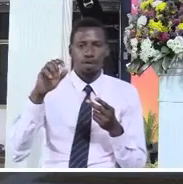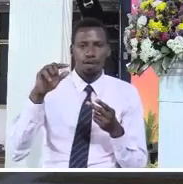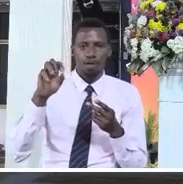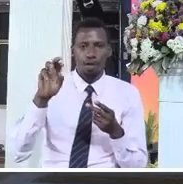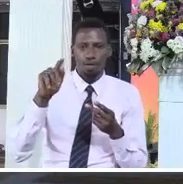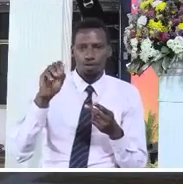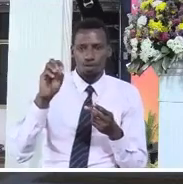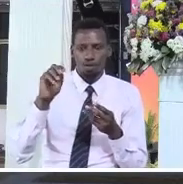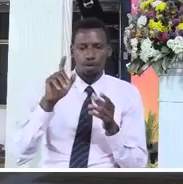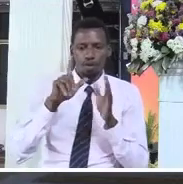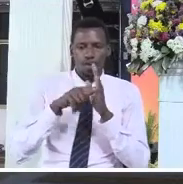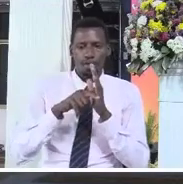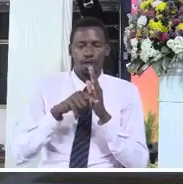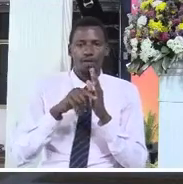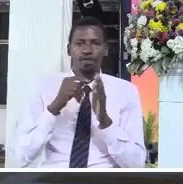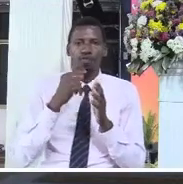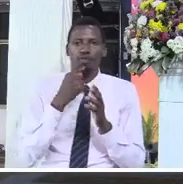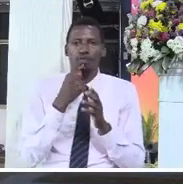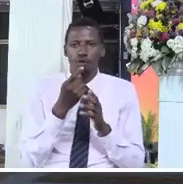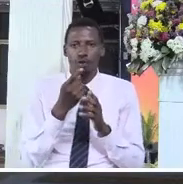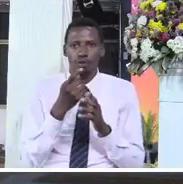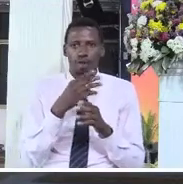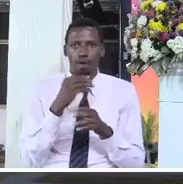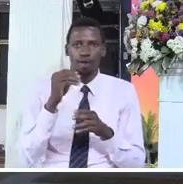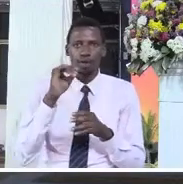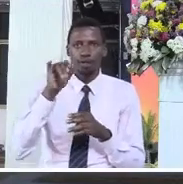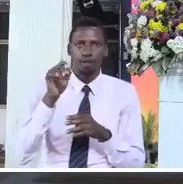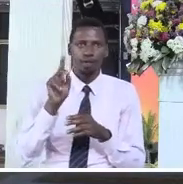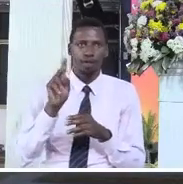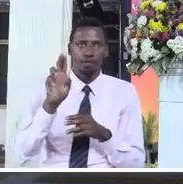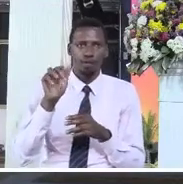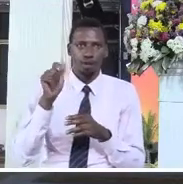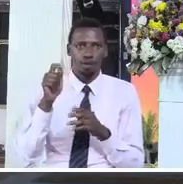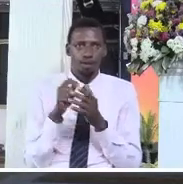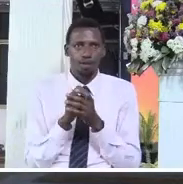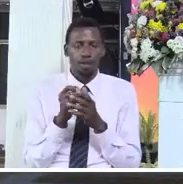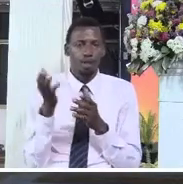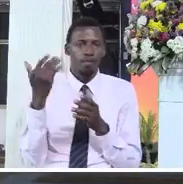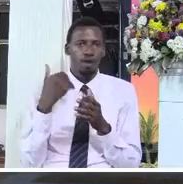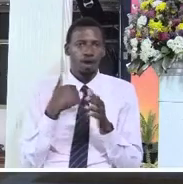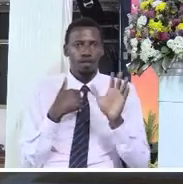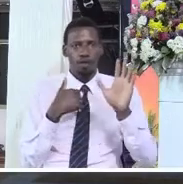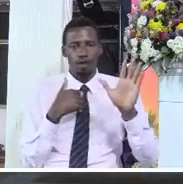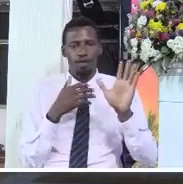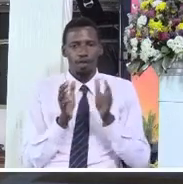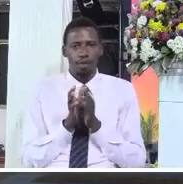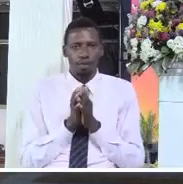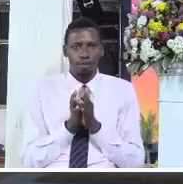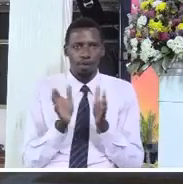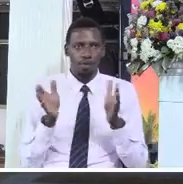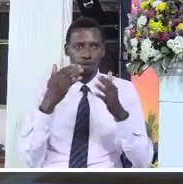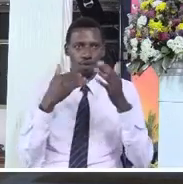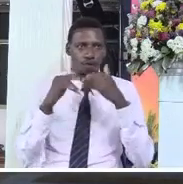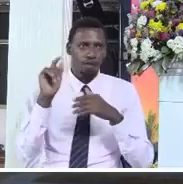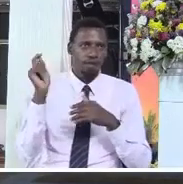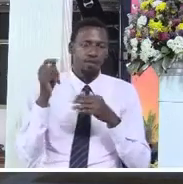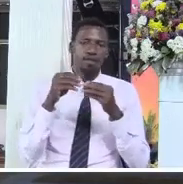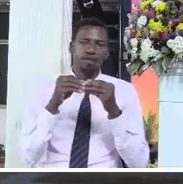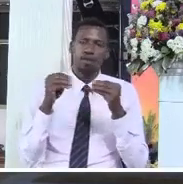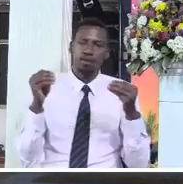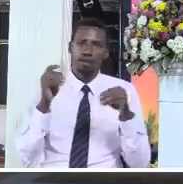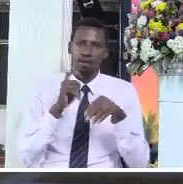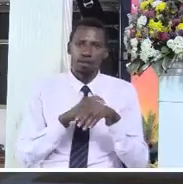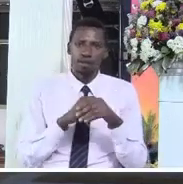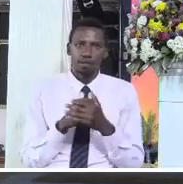University came, and Jomo Kenyatta University. We had five public universities in Kenya for a long time.